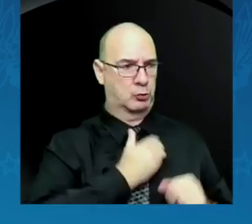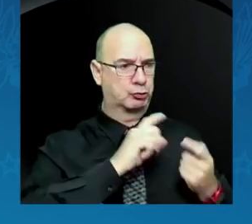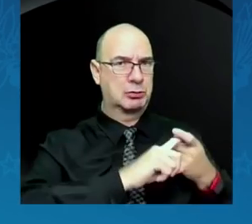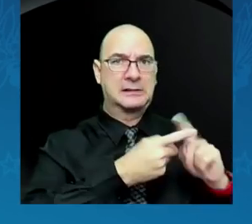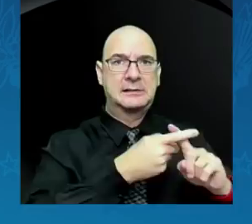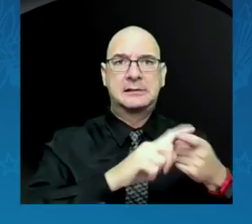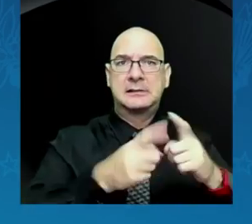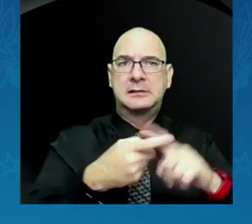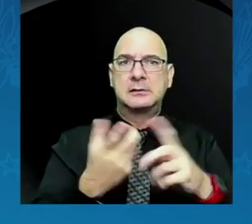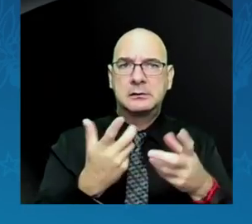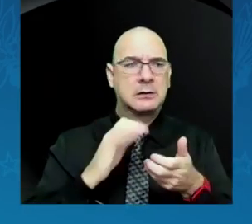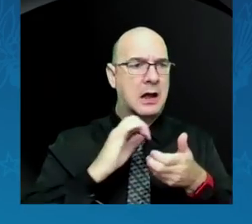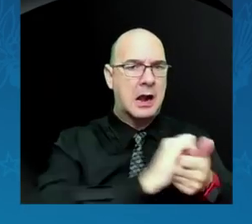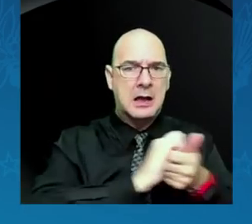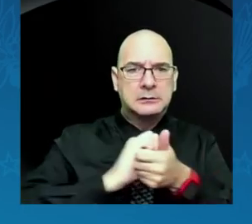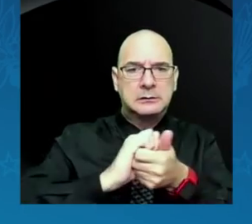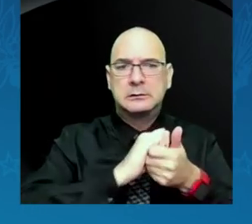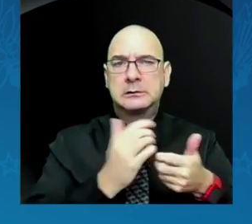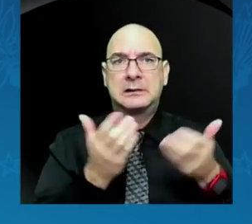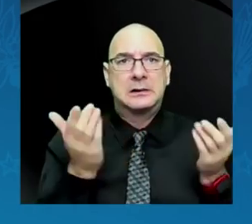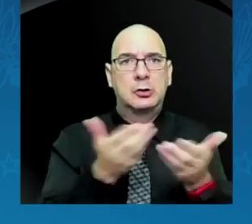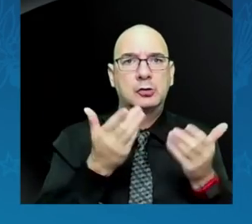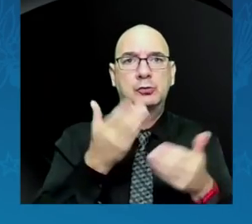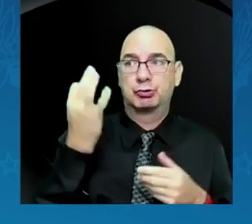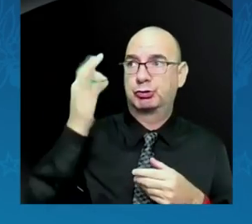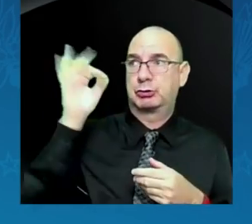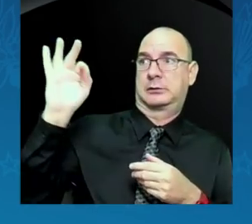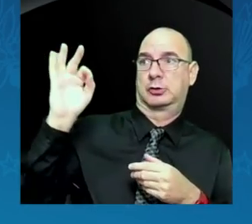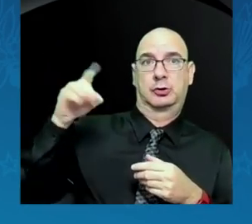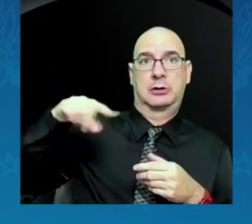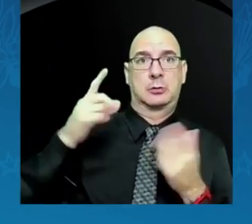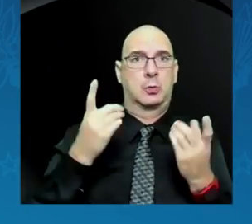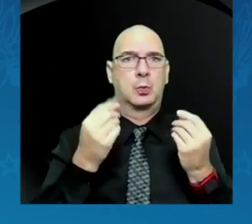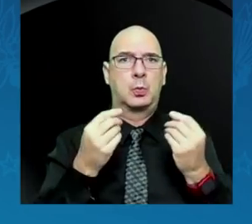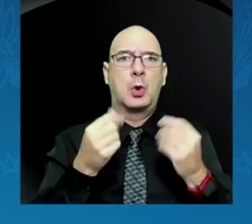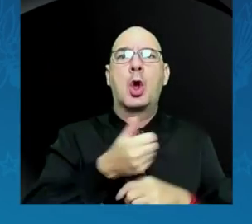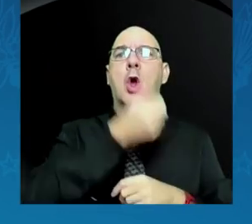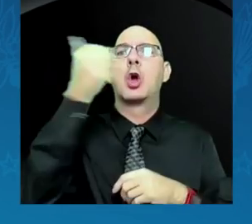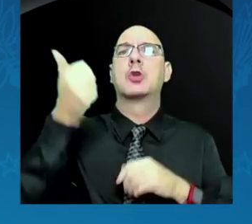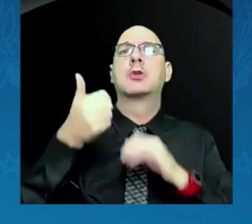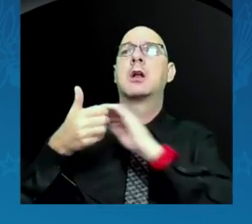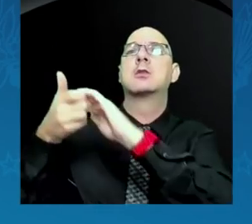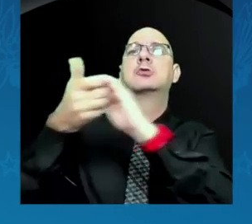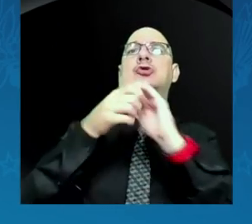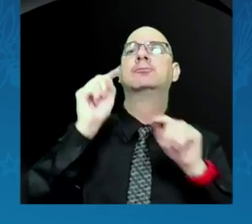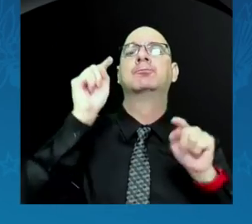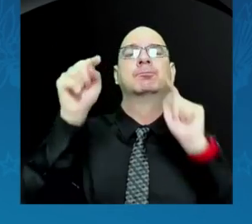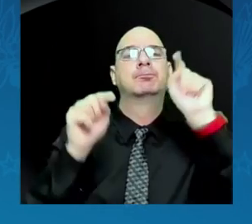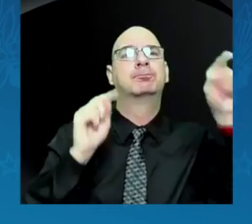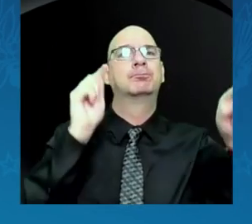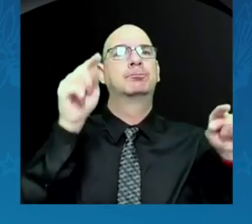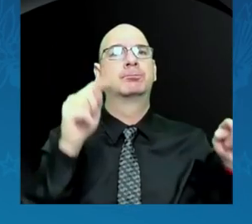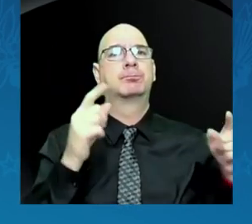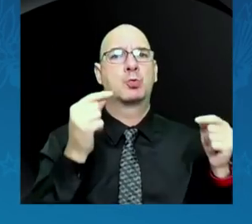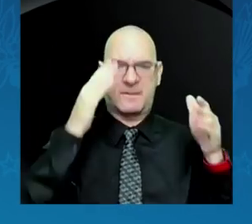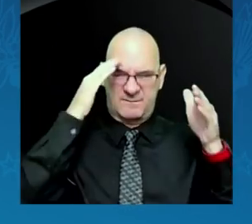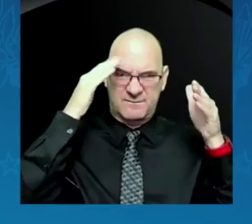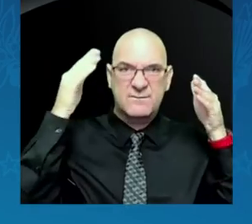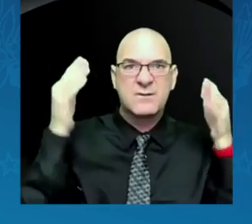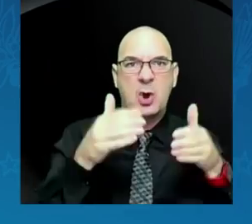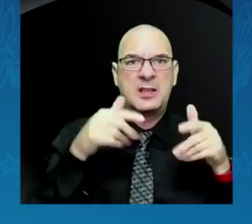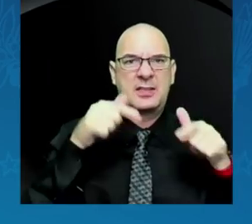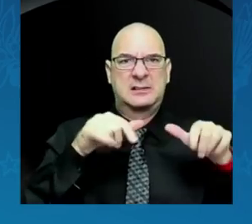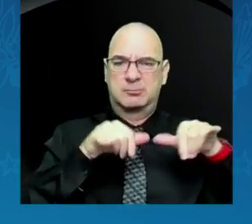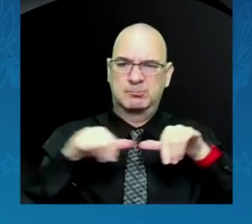collectively with our other partners and allies to address and to focus on what should be the norms and the rules of the 21st